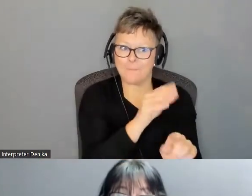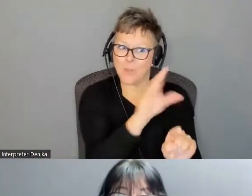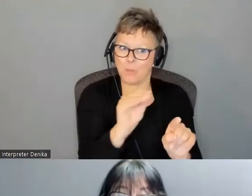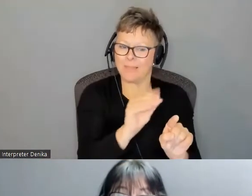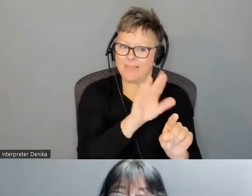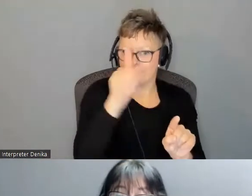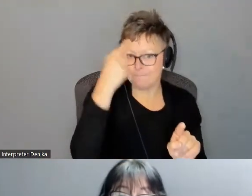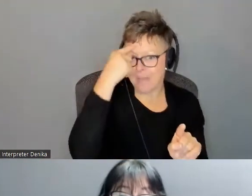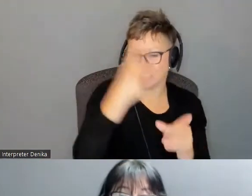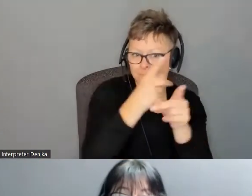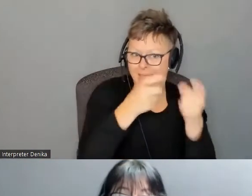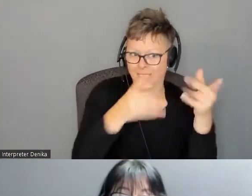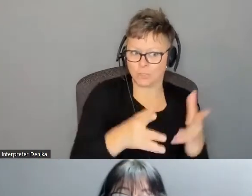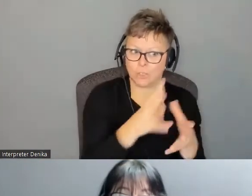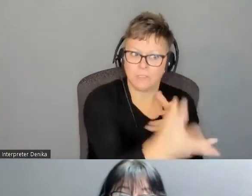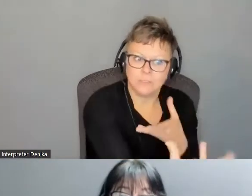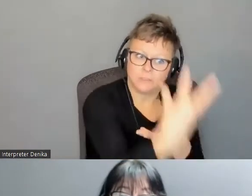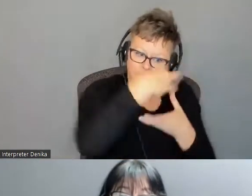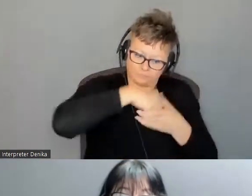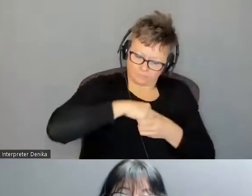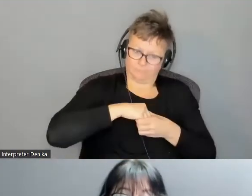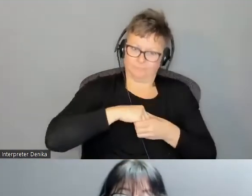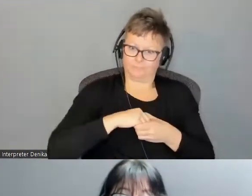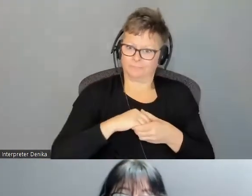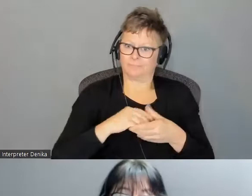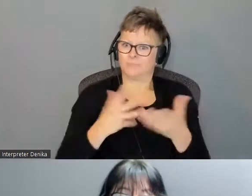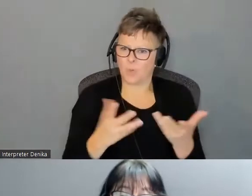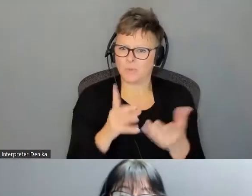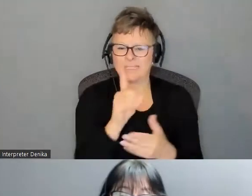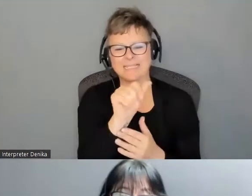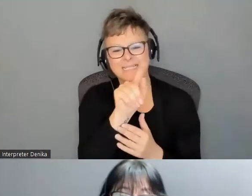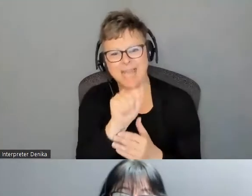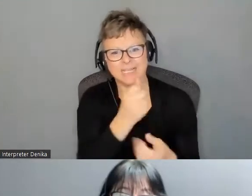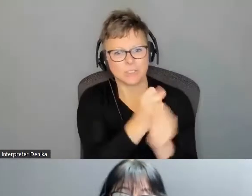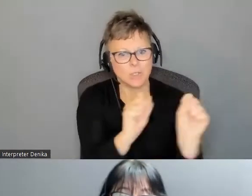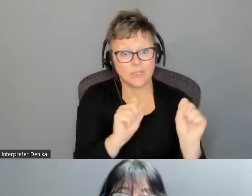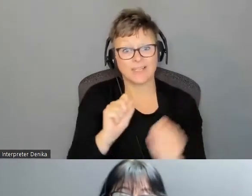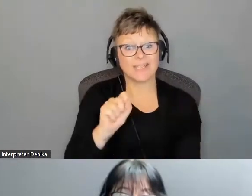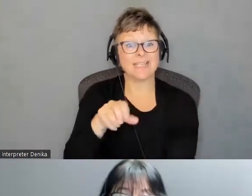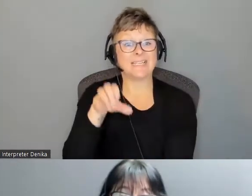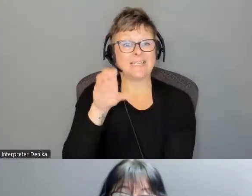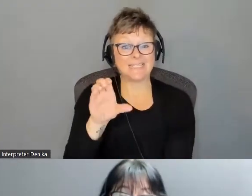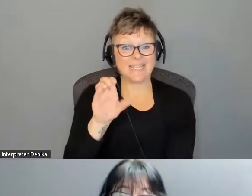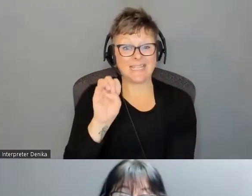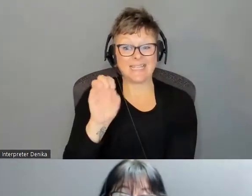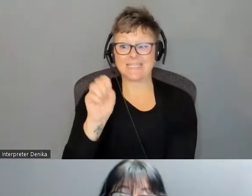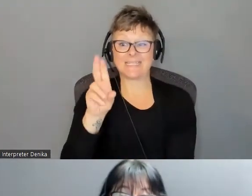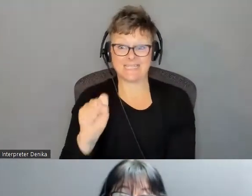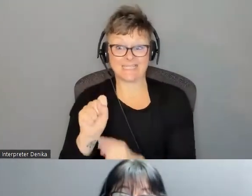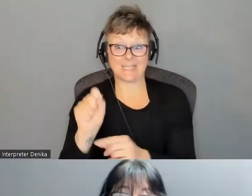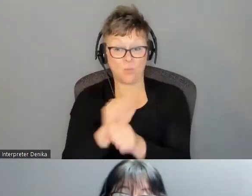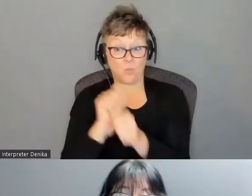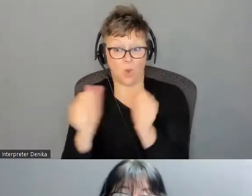like data security. We've worked with even organizations like CSIS in Canada, which, they're very concerned about